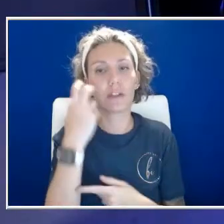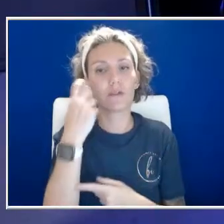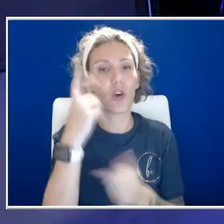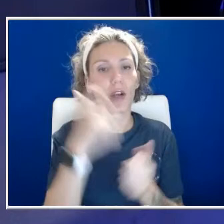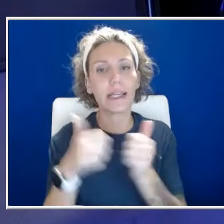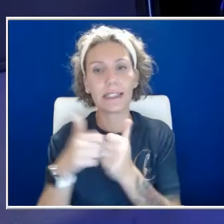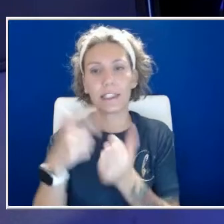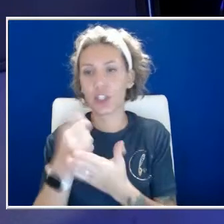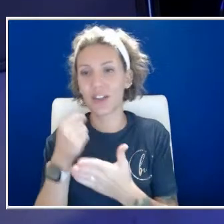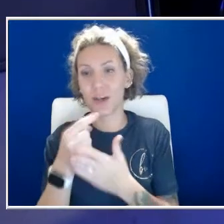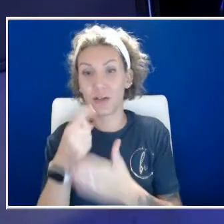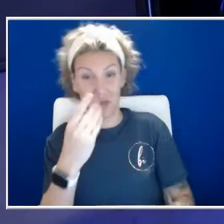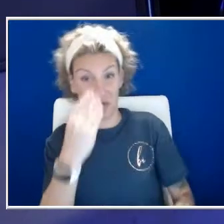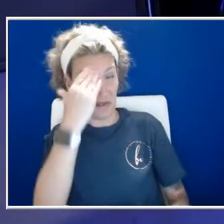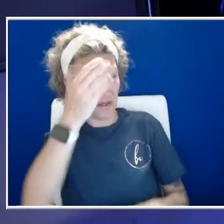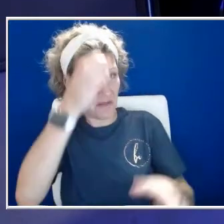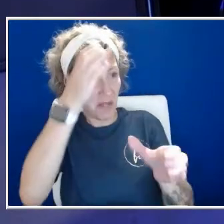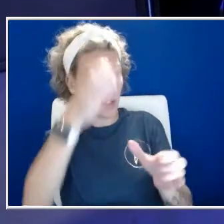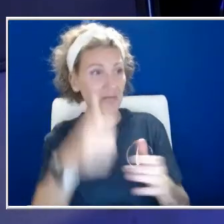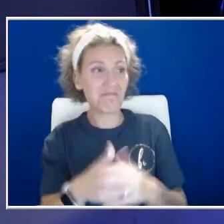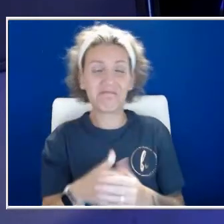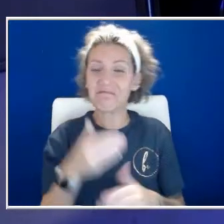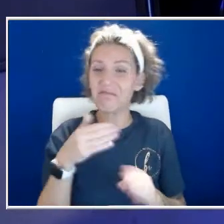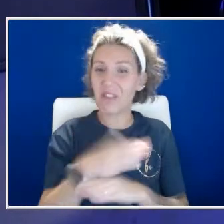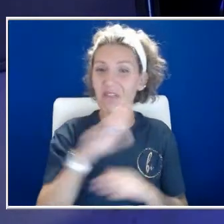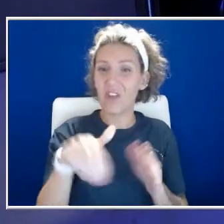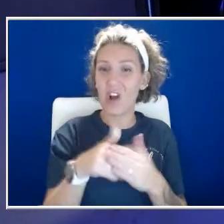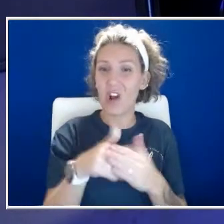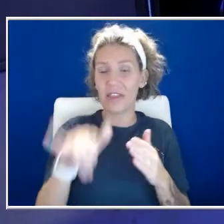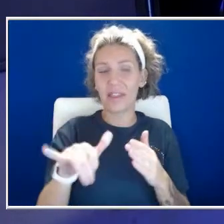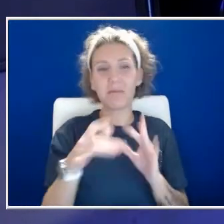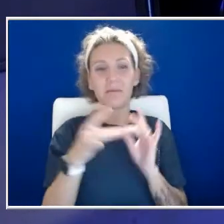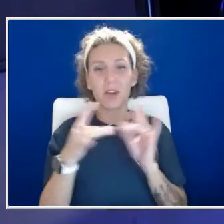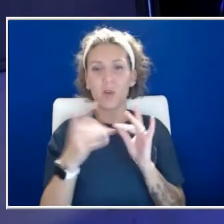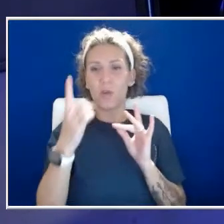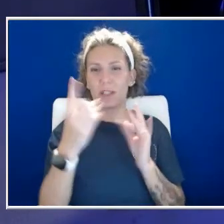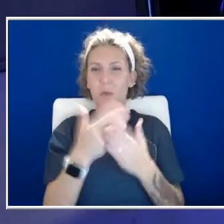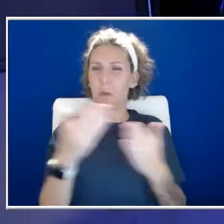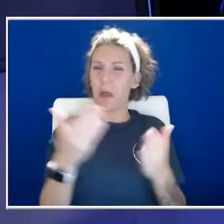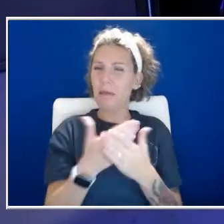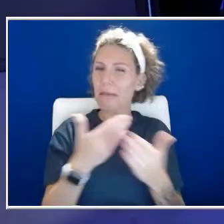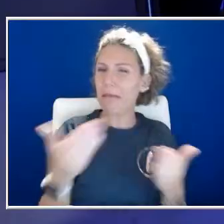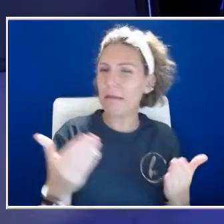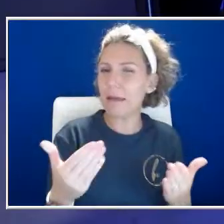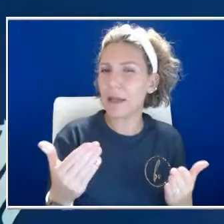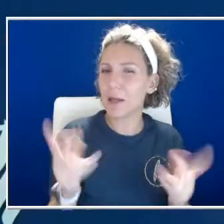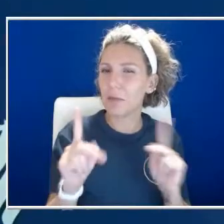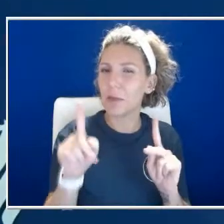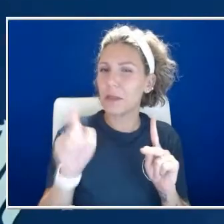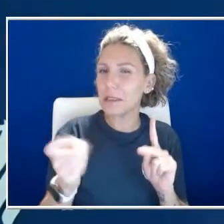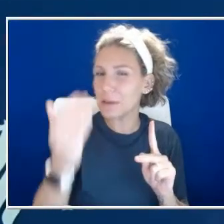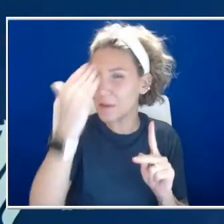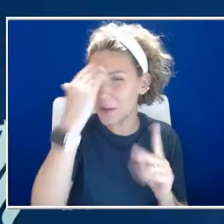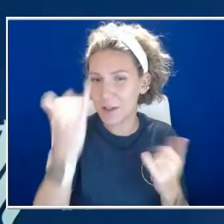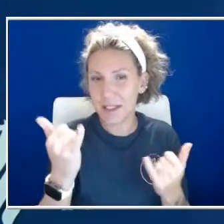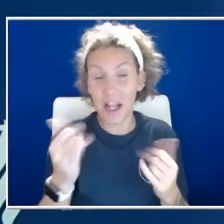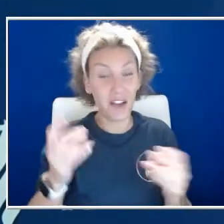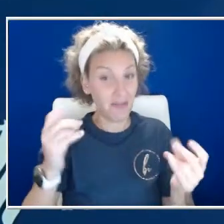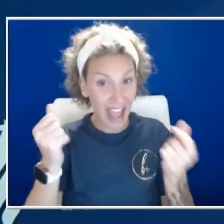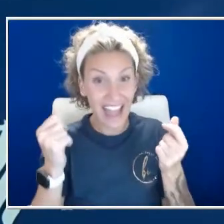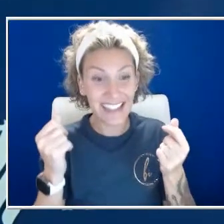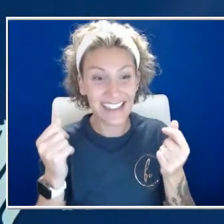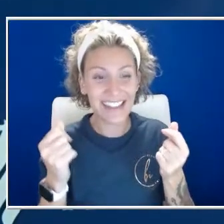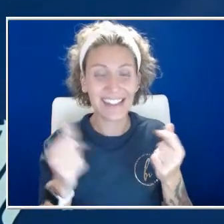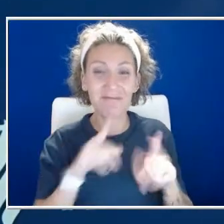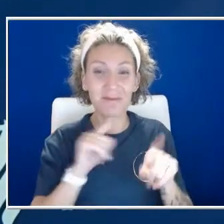stuff. After all of that being said, what do you want the one takeaway to be today? I think be fast. Be fast. That